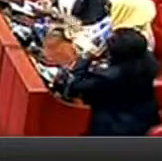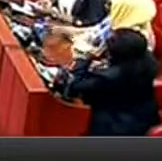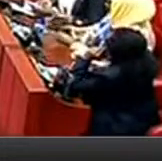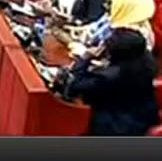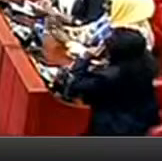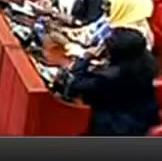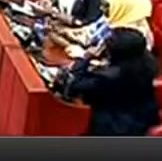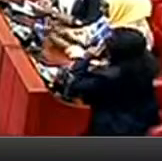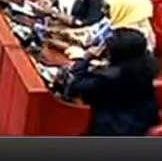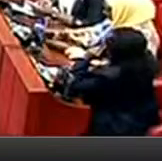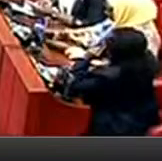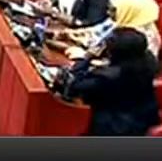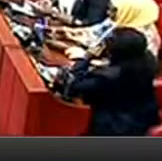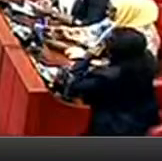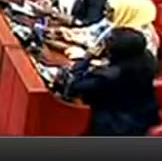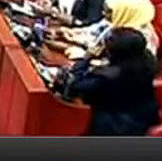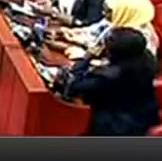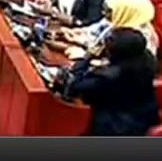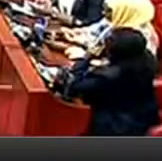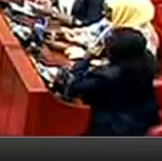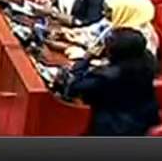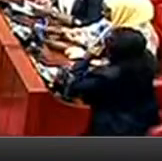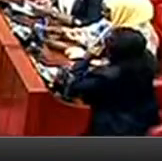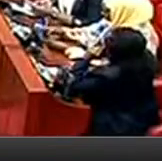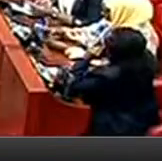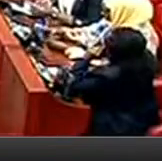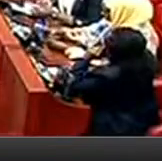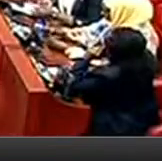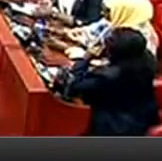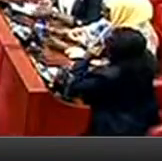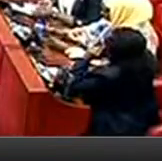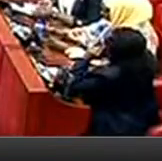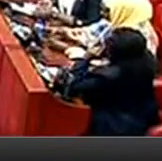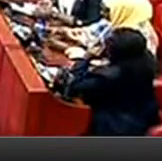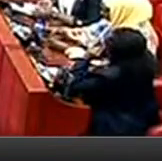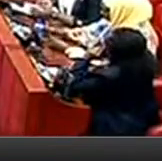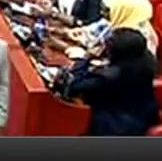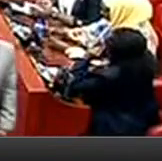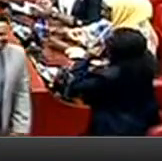Society, and the Law Society of Kenya, LSK.